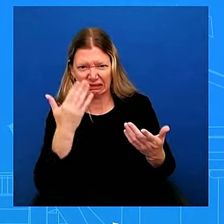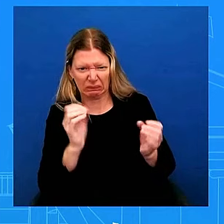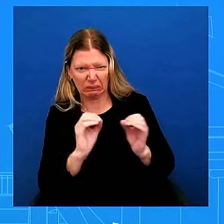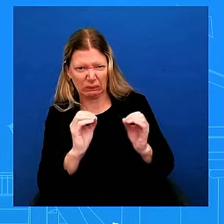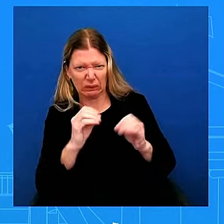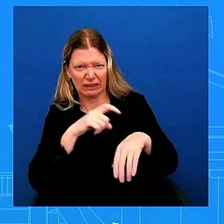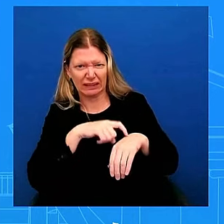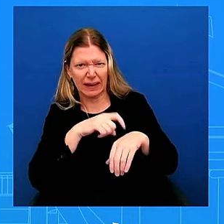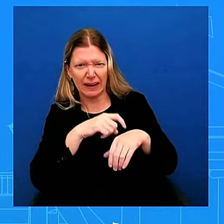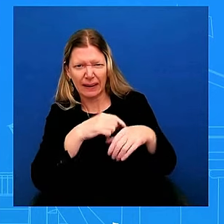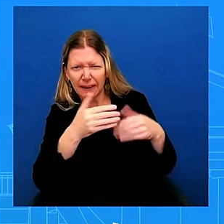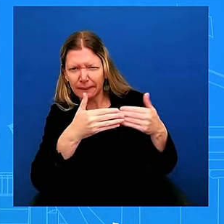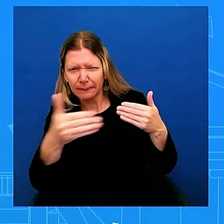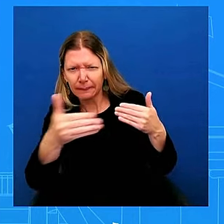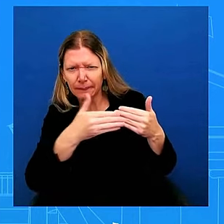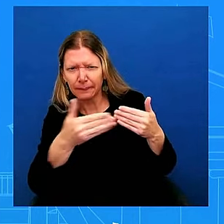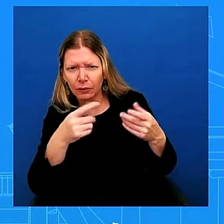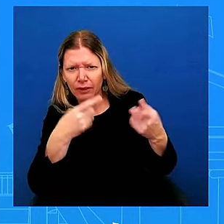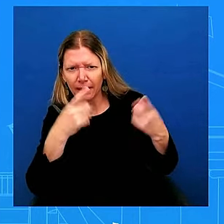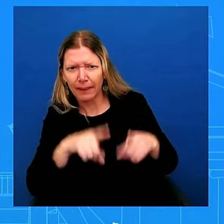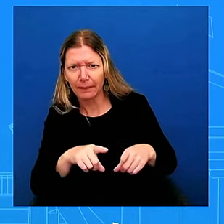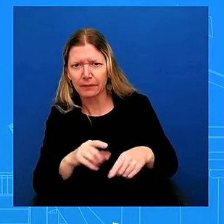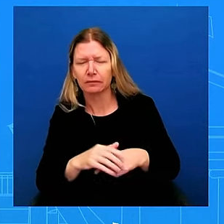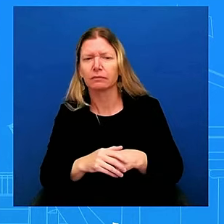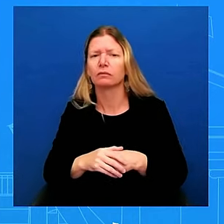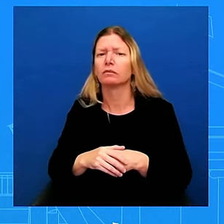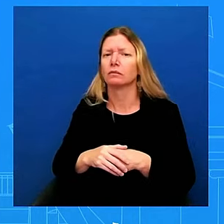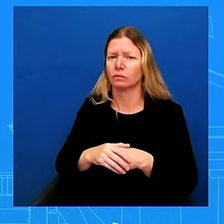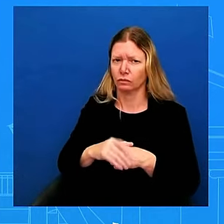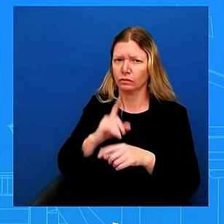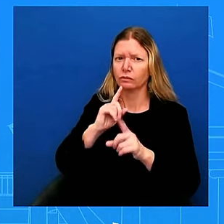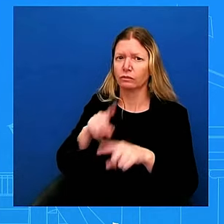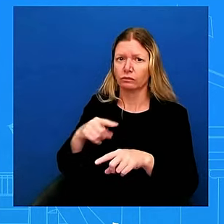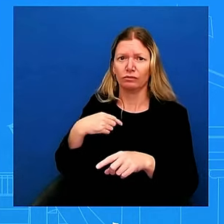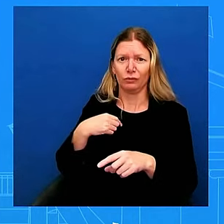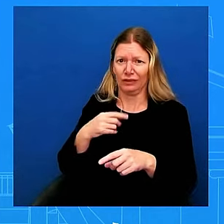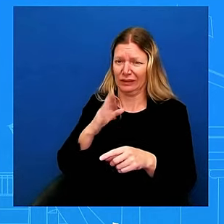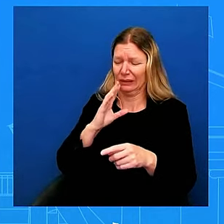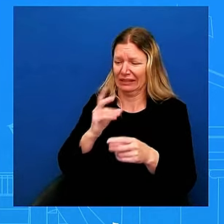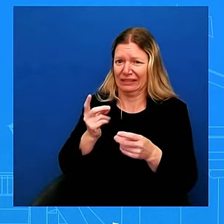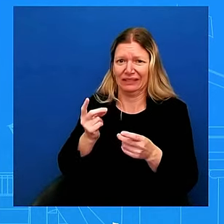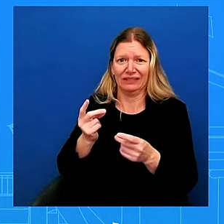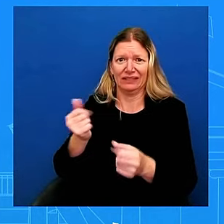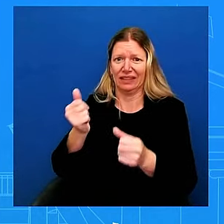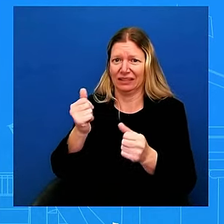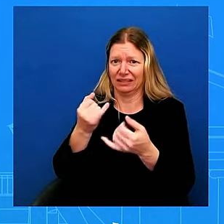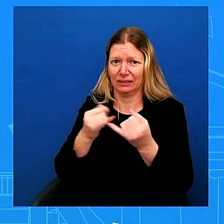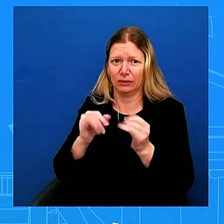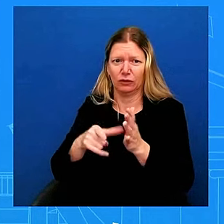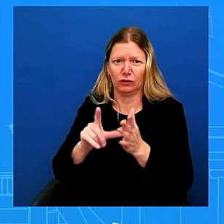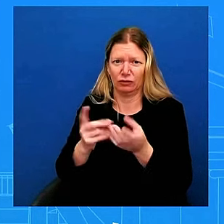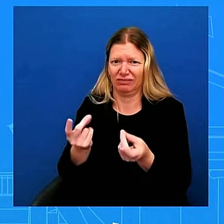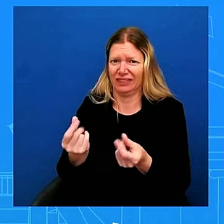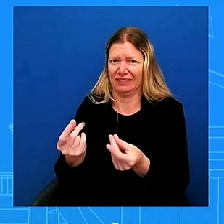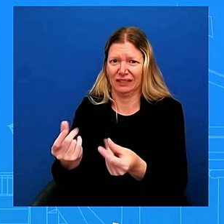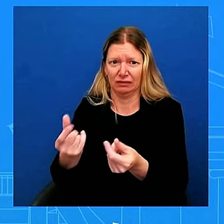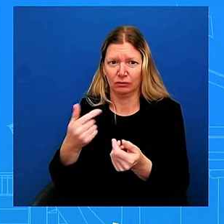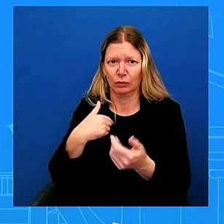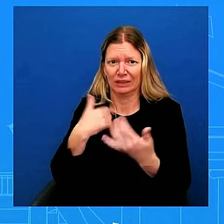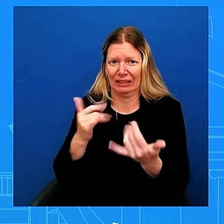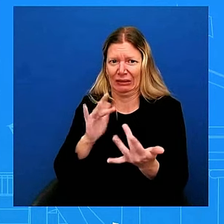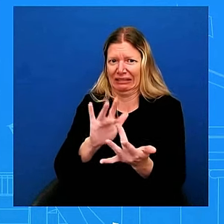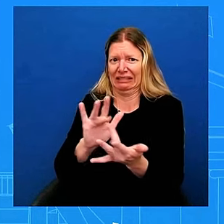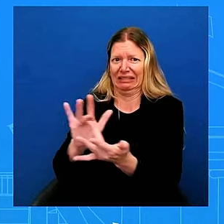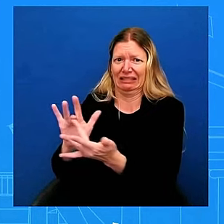the independent review as quickly as possible. We are going to be reaching out very, very shortly to